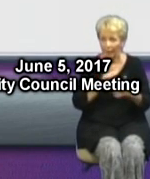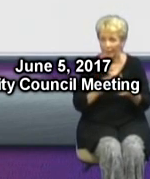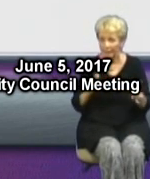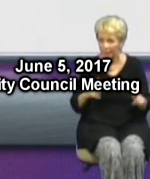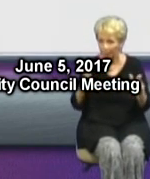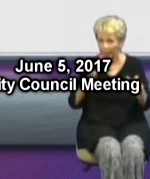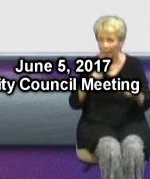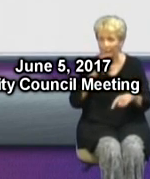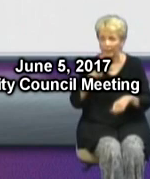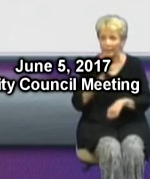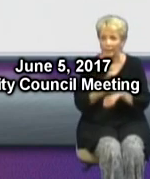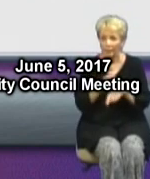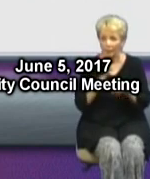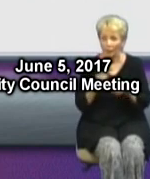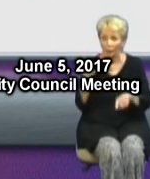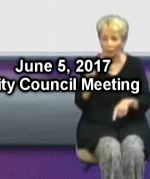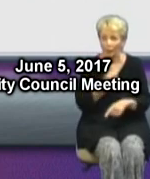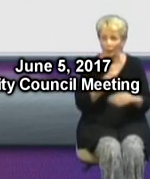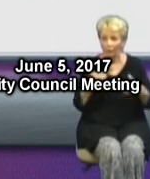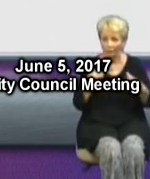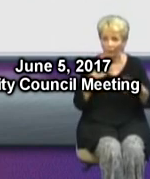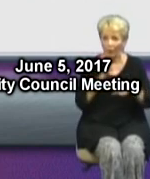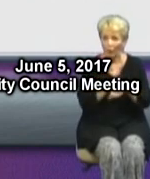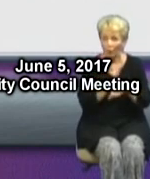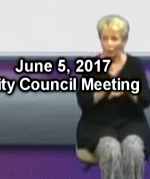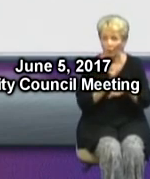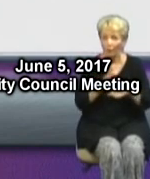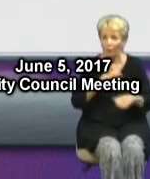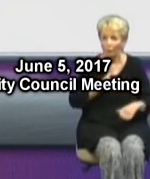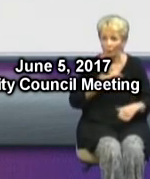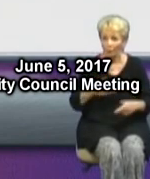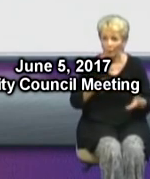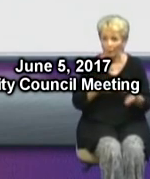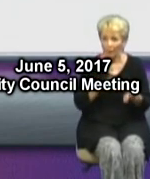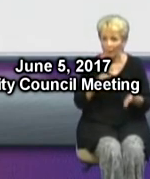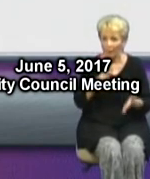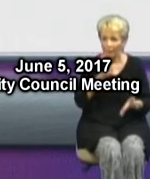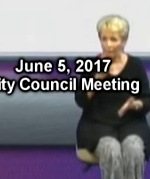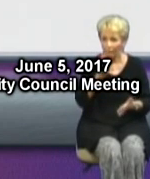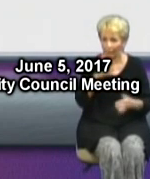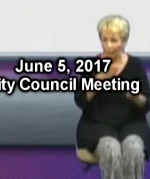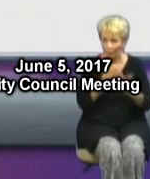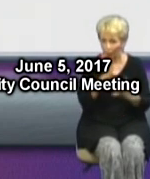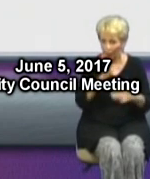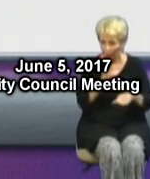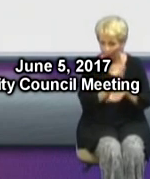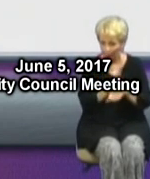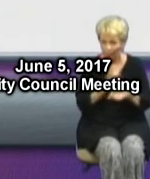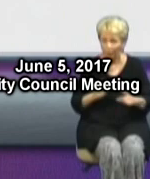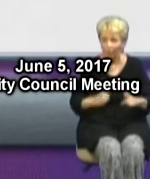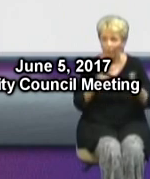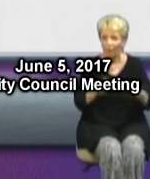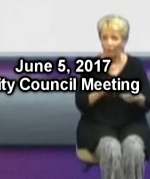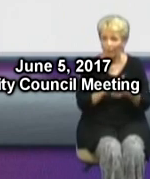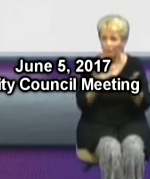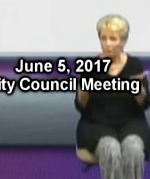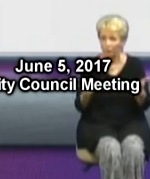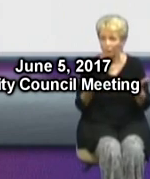being established, as we are having commercial customers willing to pay for fiber to their business, and we are providing that